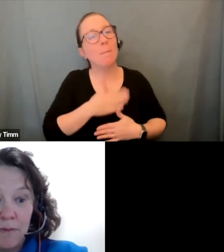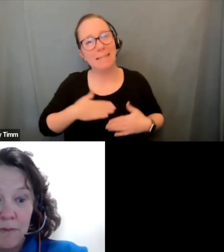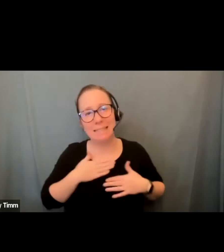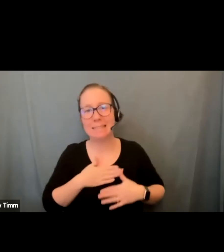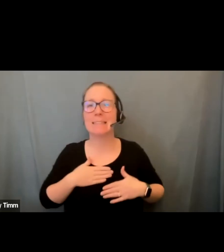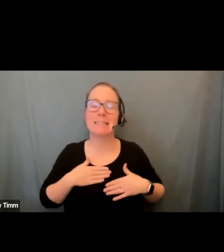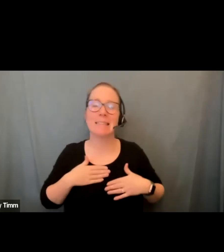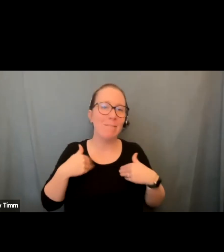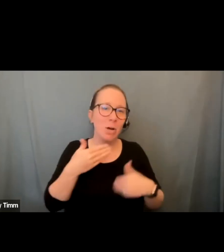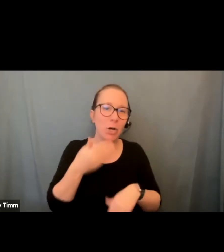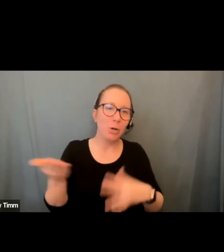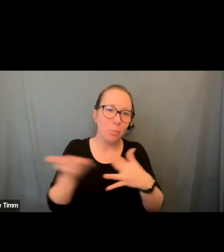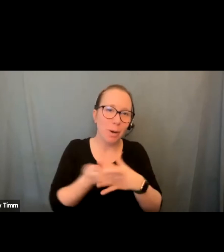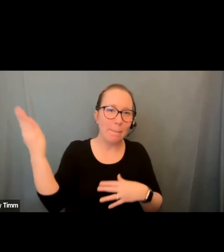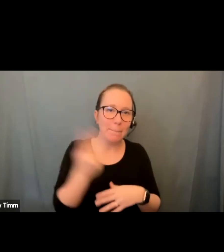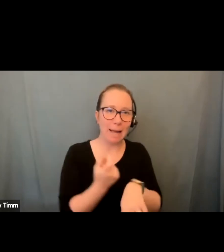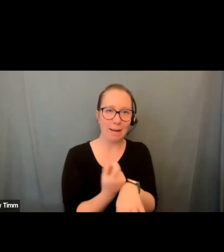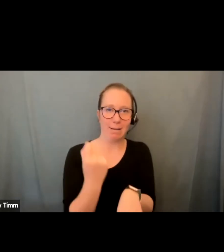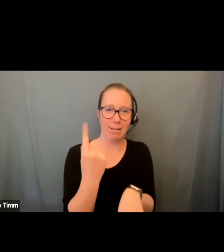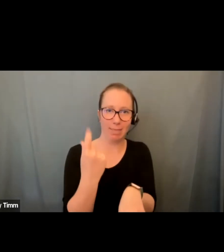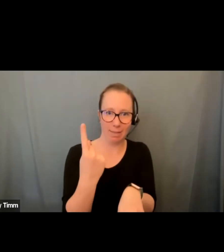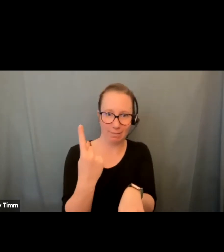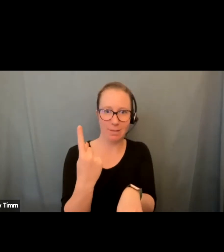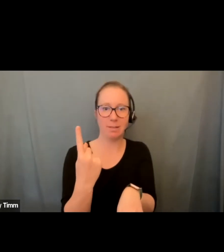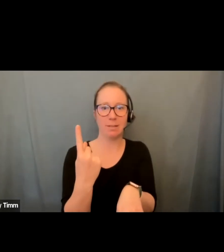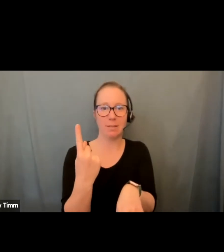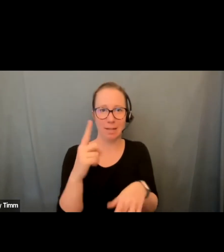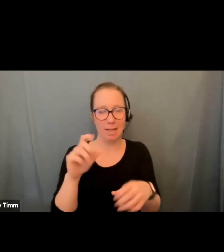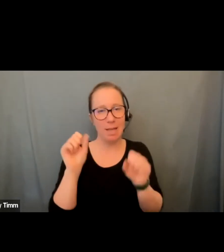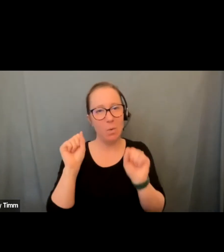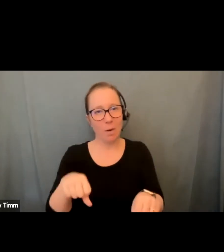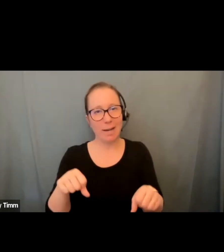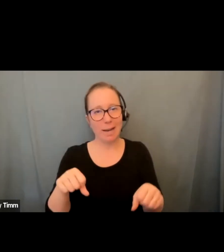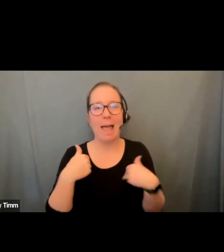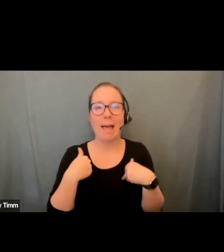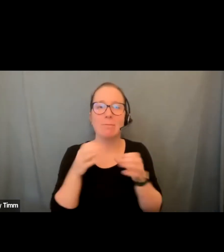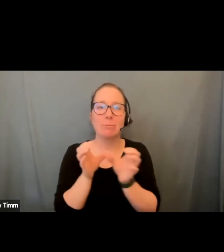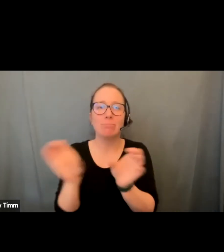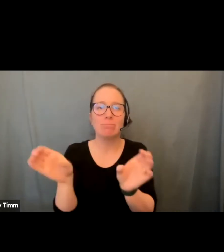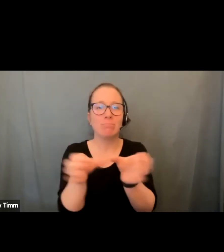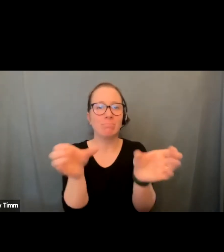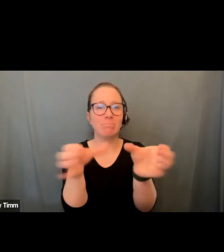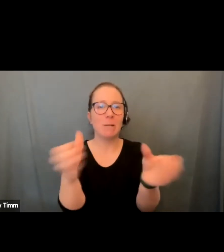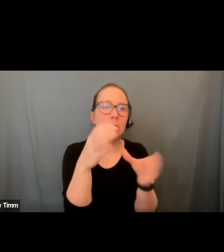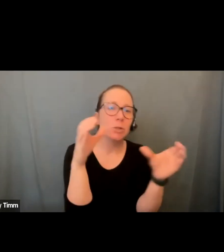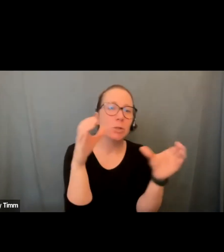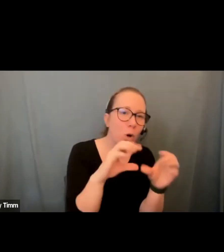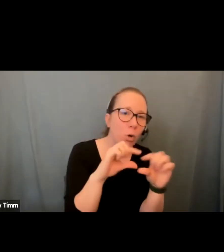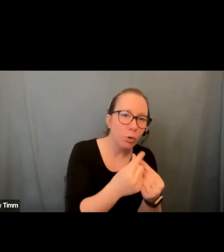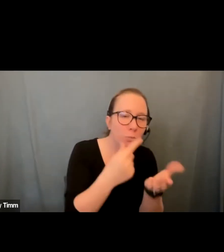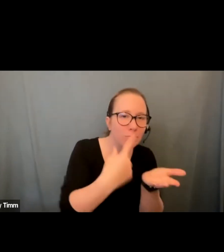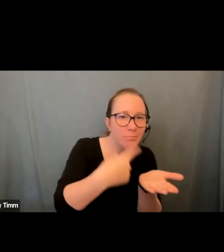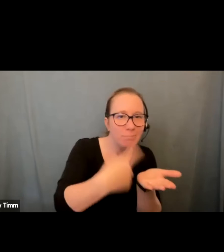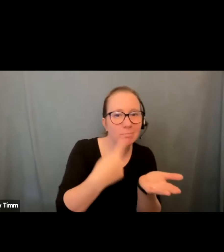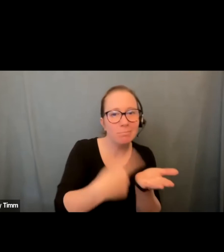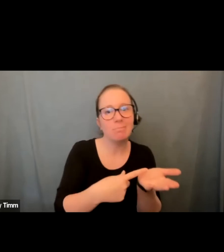Everyone come back at 11 where we can really settle into some small group discussions, informally paced, and I think really enjoyable. And I'll